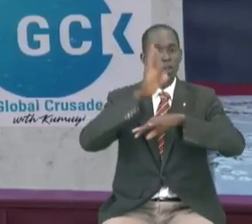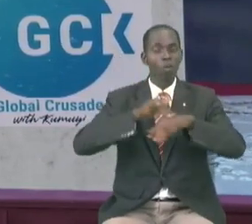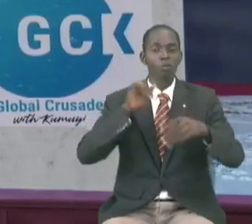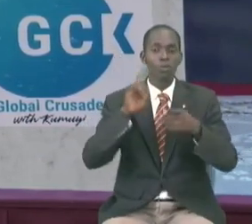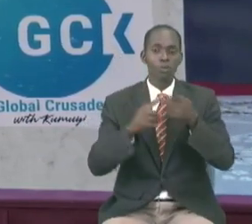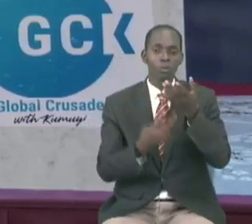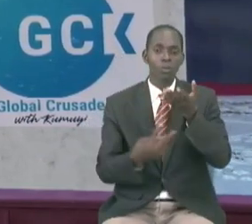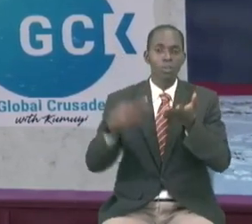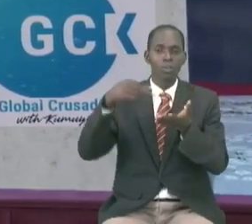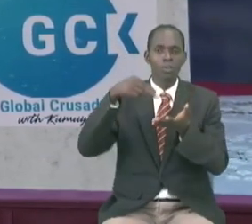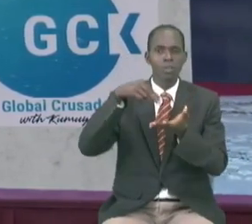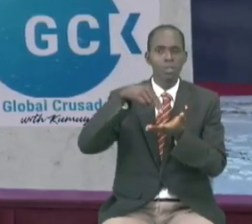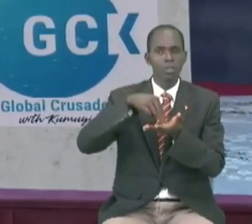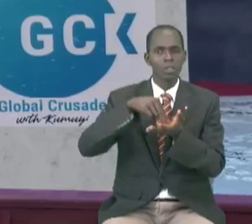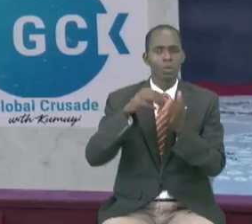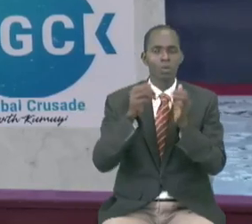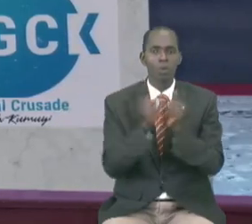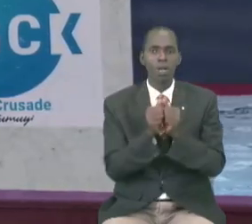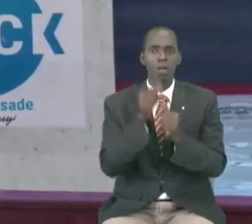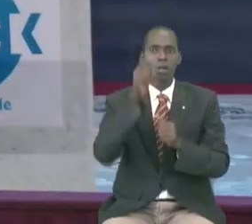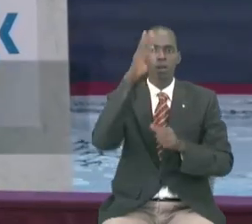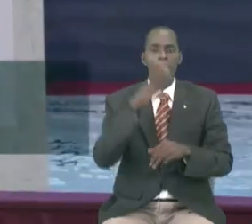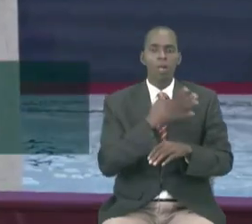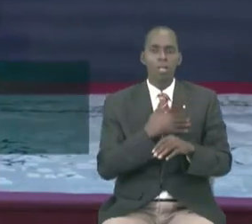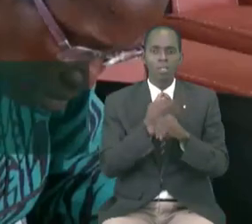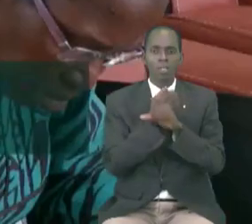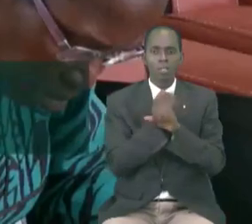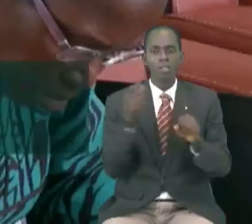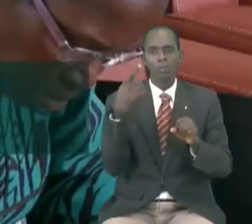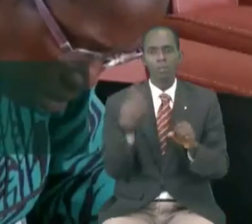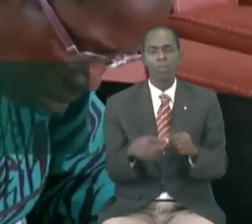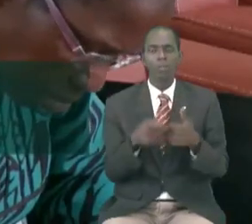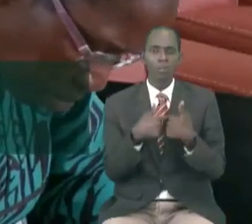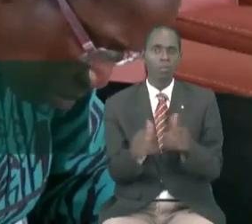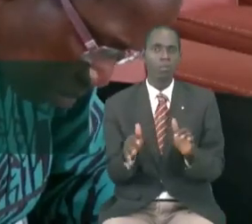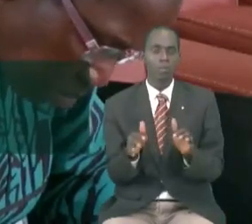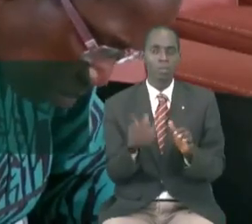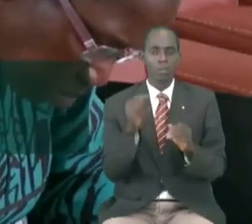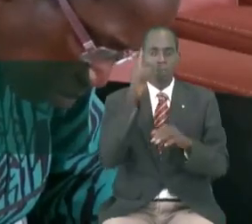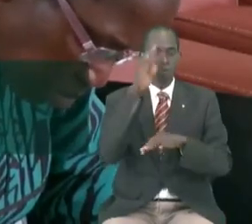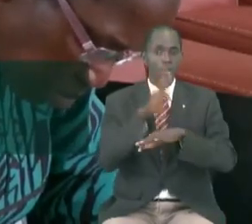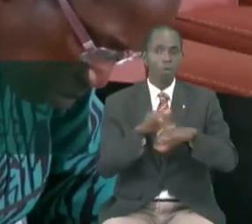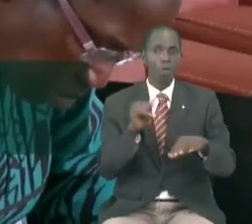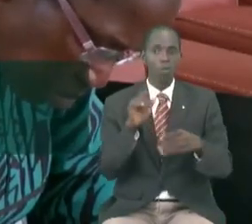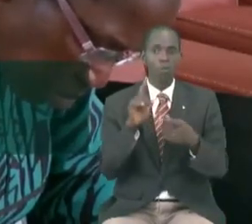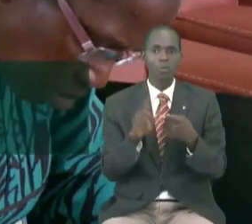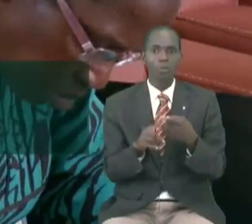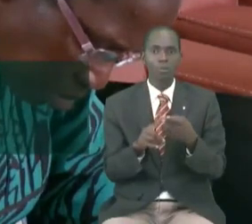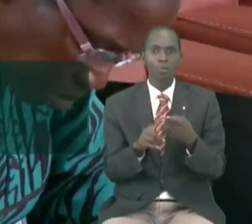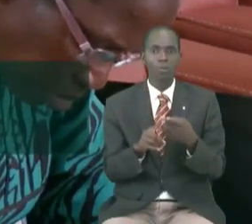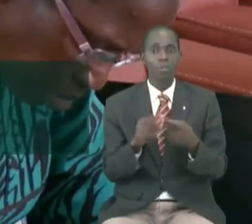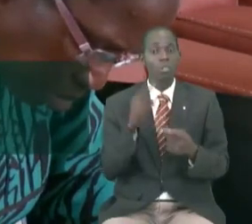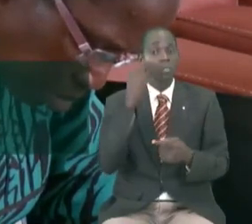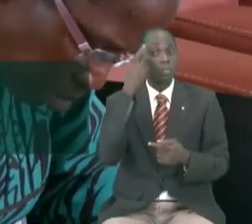to reason with God and rescue the perishing. There are 4 points today, because we have 1 point for